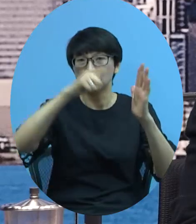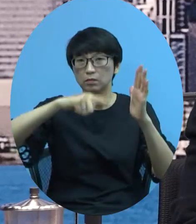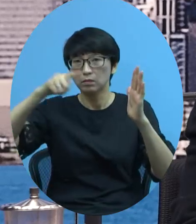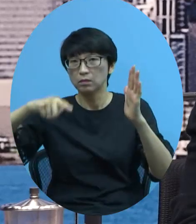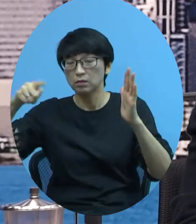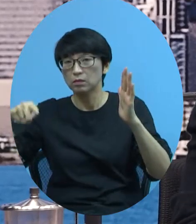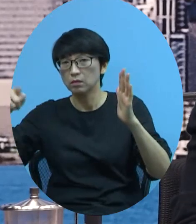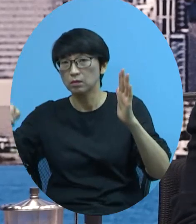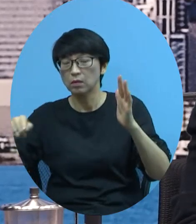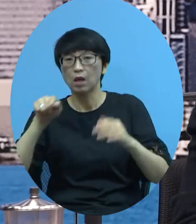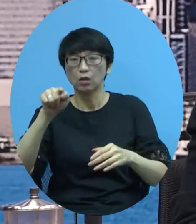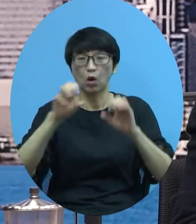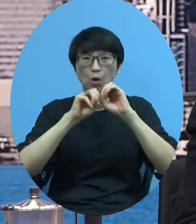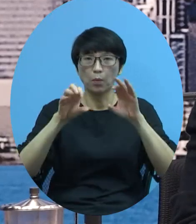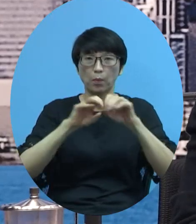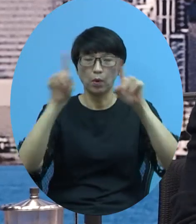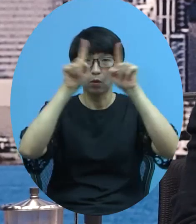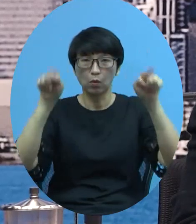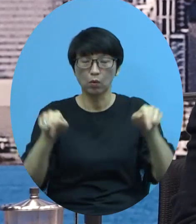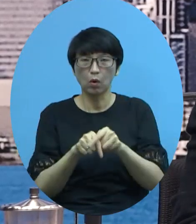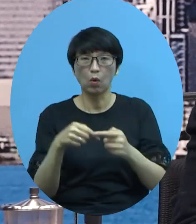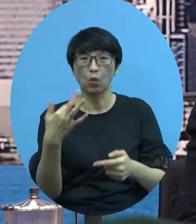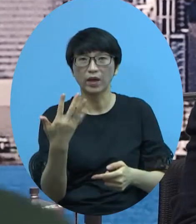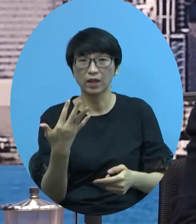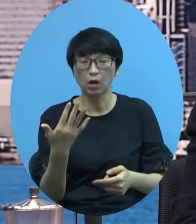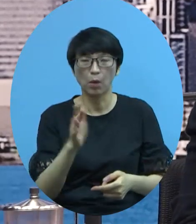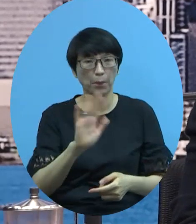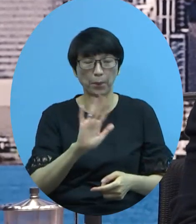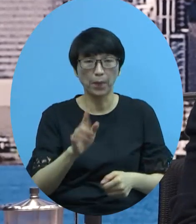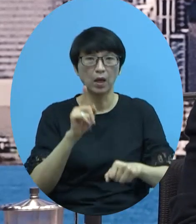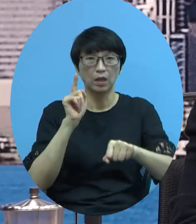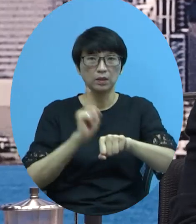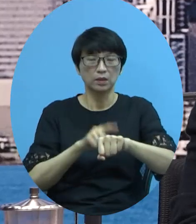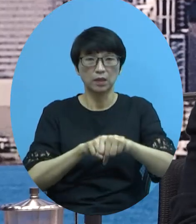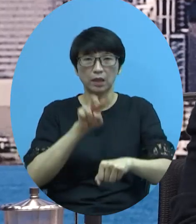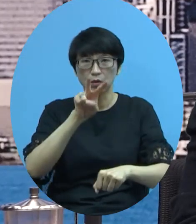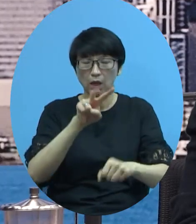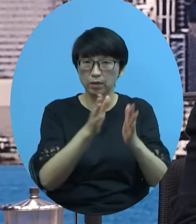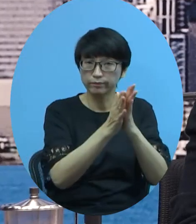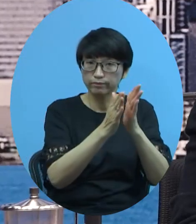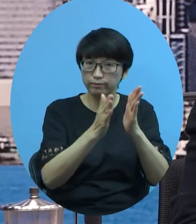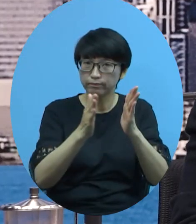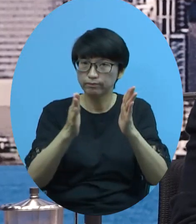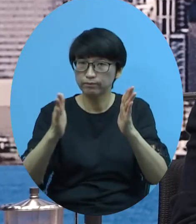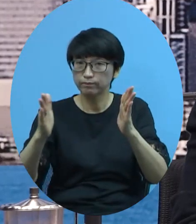see the epidemic curve for a longer period to see whether there's a downward trend.